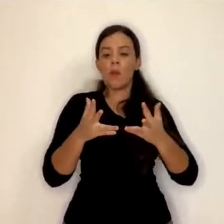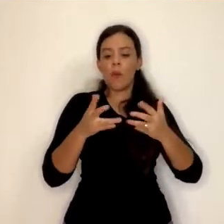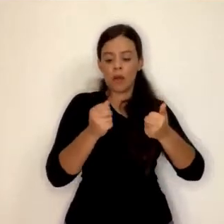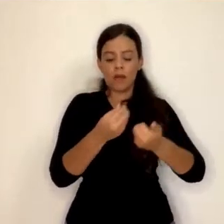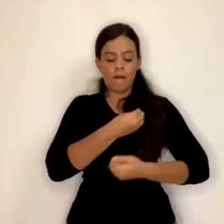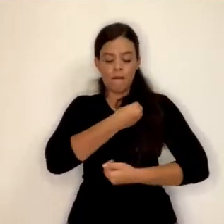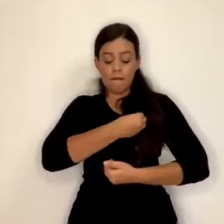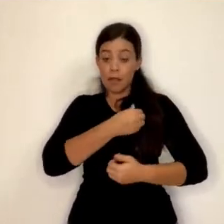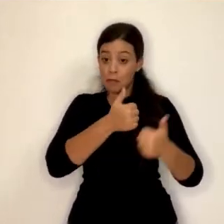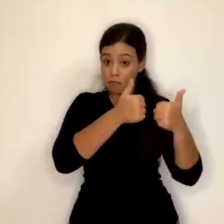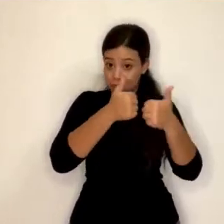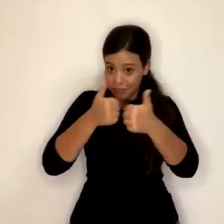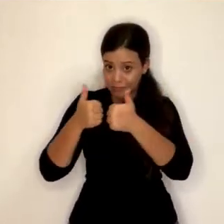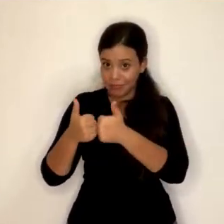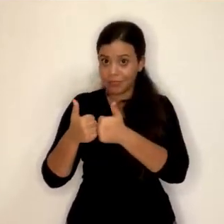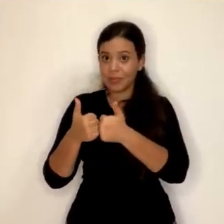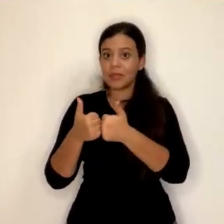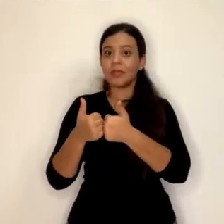quality of life,